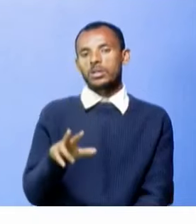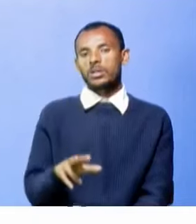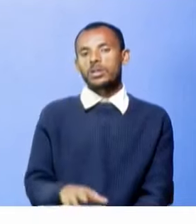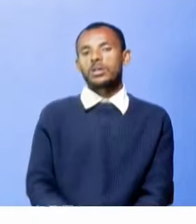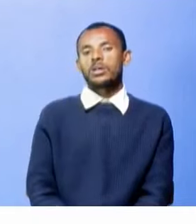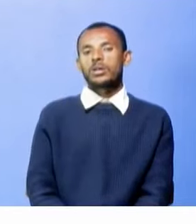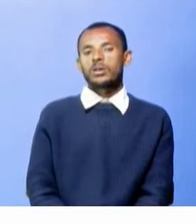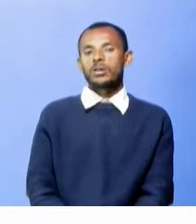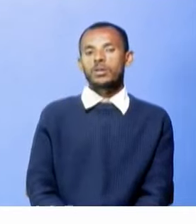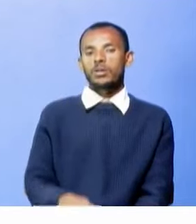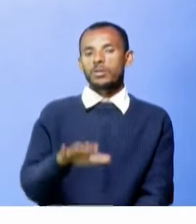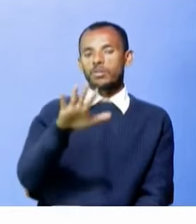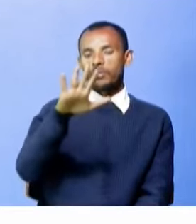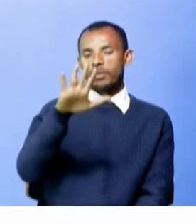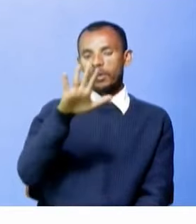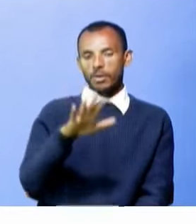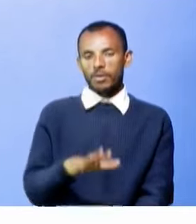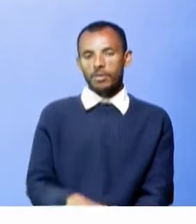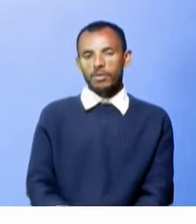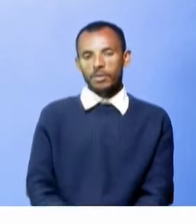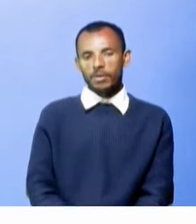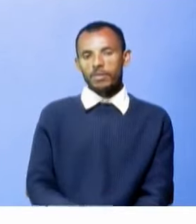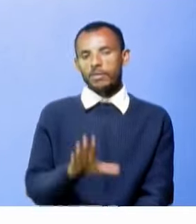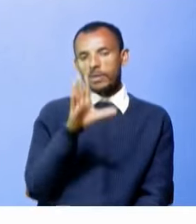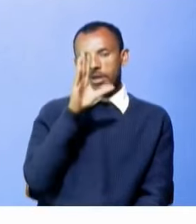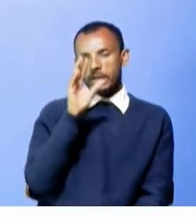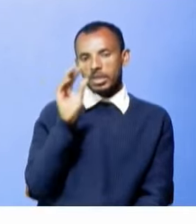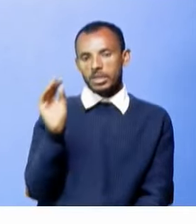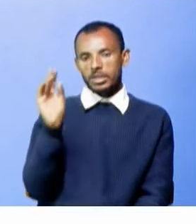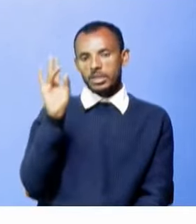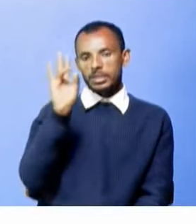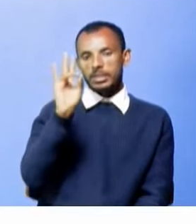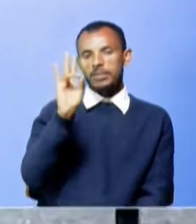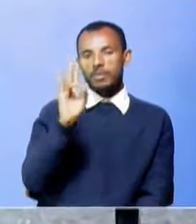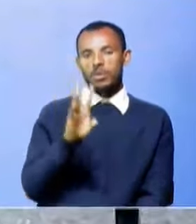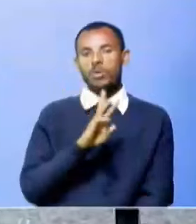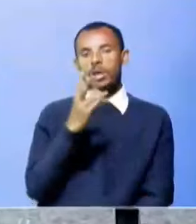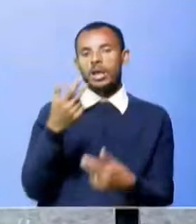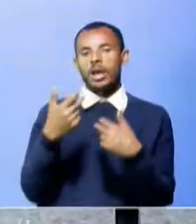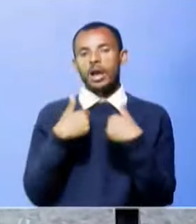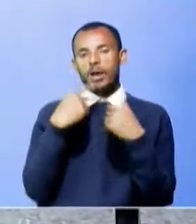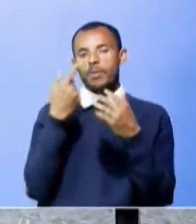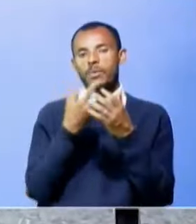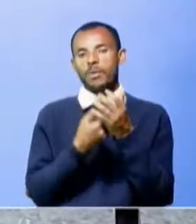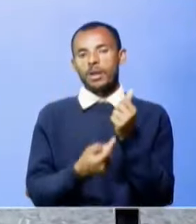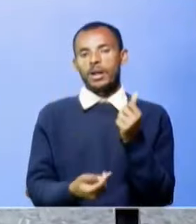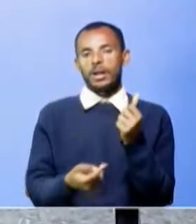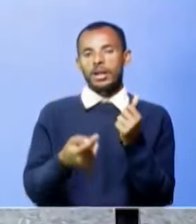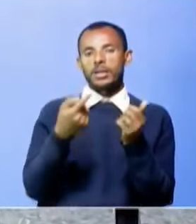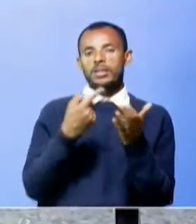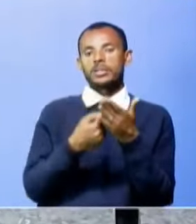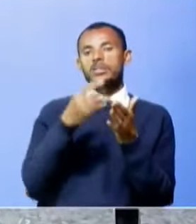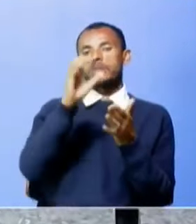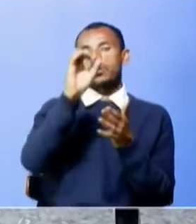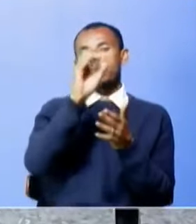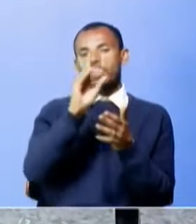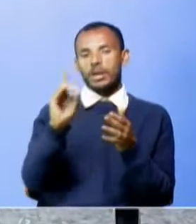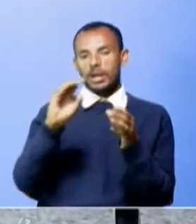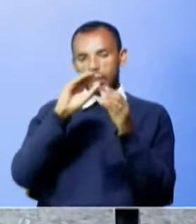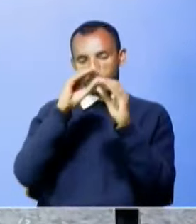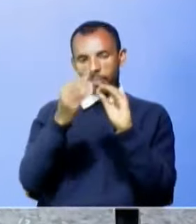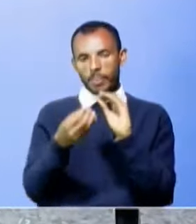can take 5, then 7. Okay, we have only these odd numbers in this